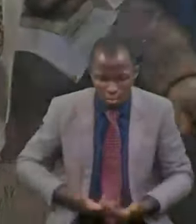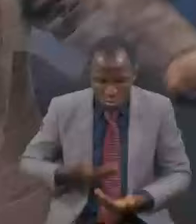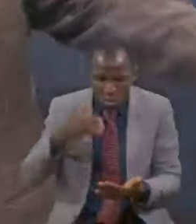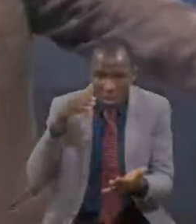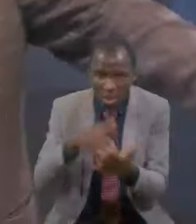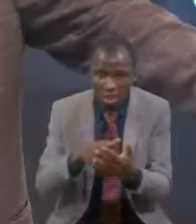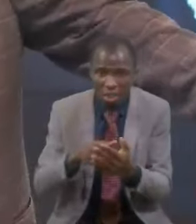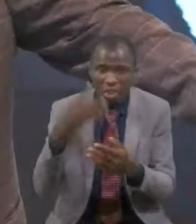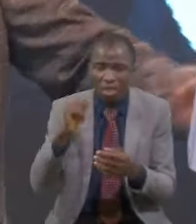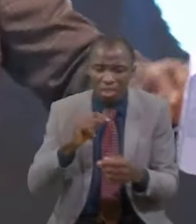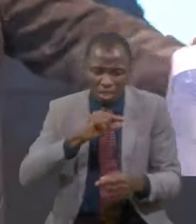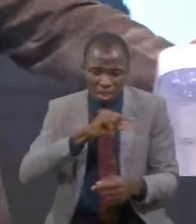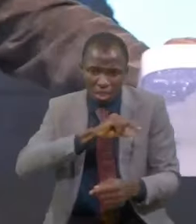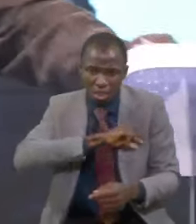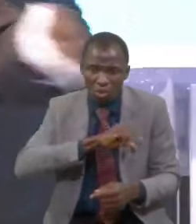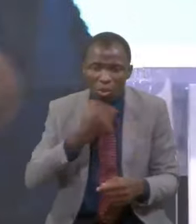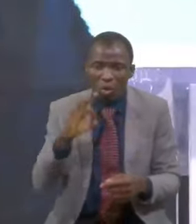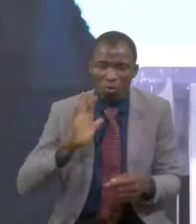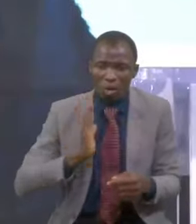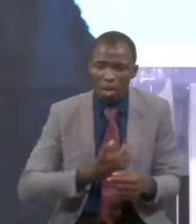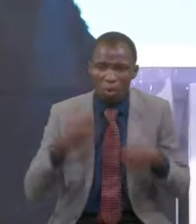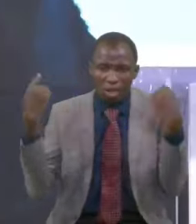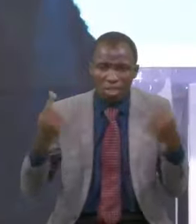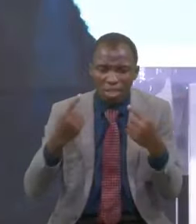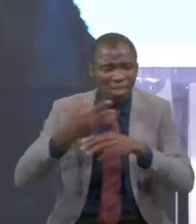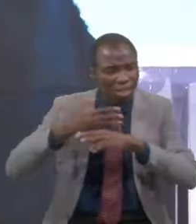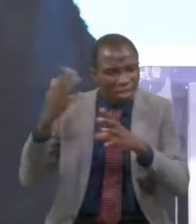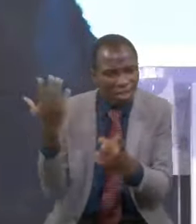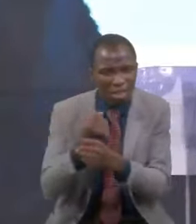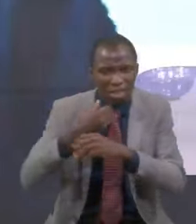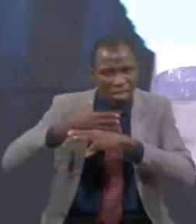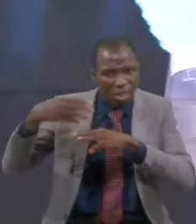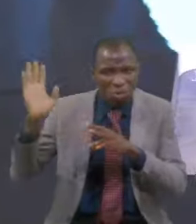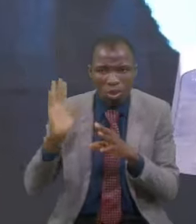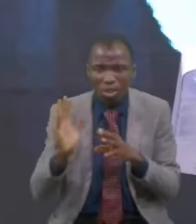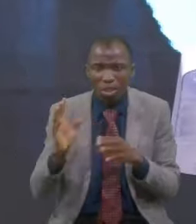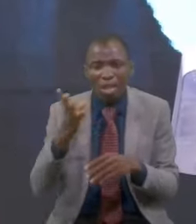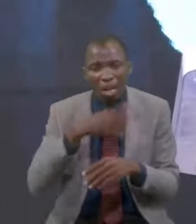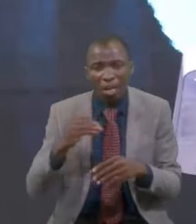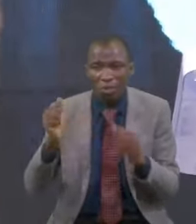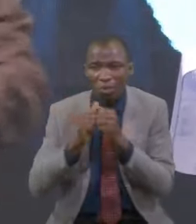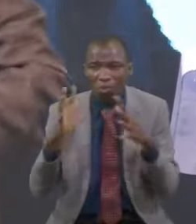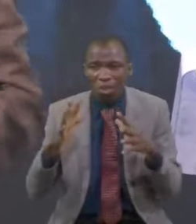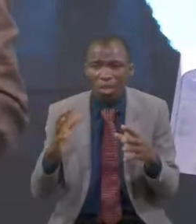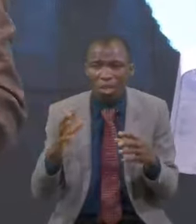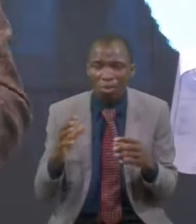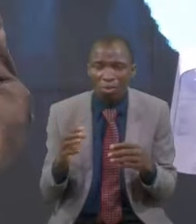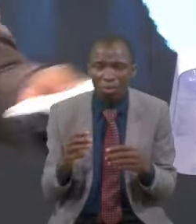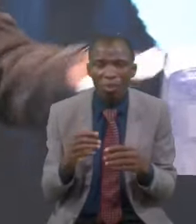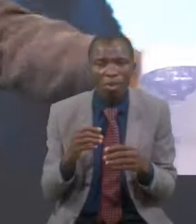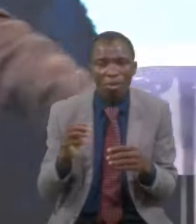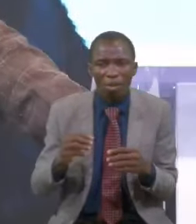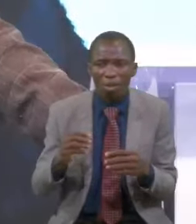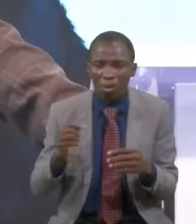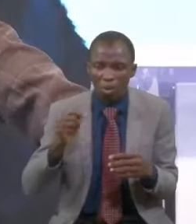condemnation of our sin taken away. And we now live following Christ.